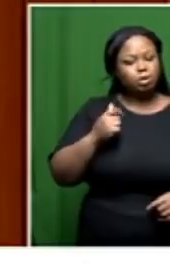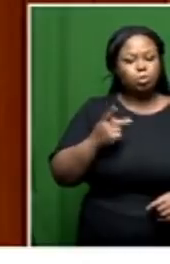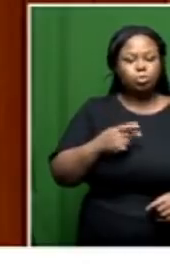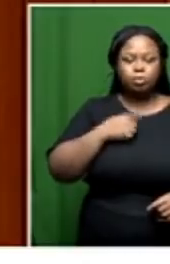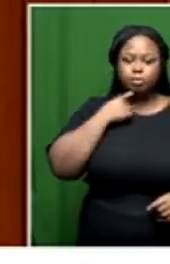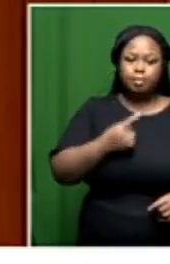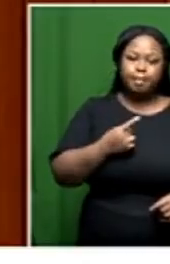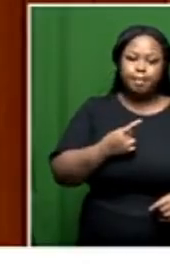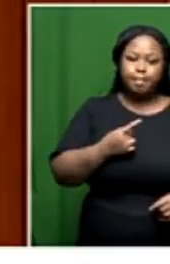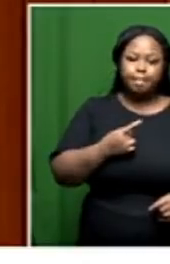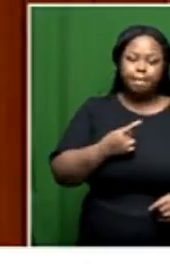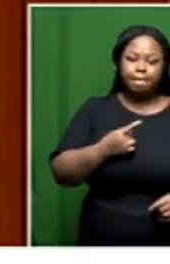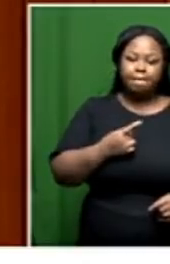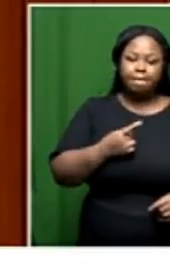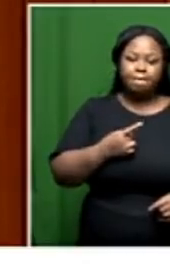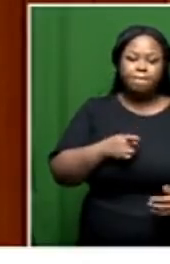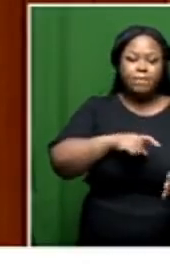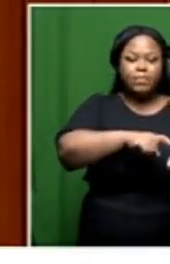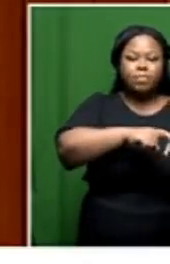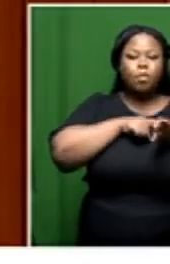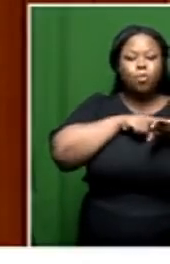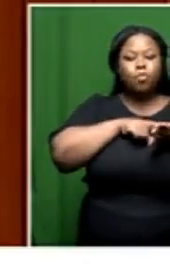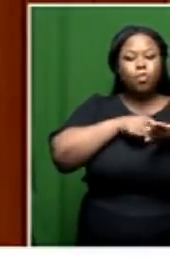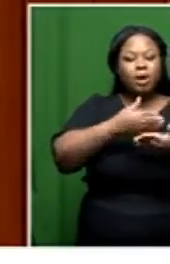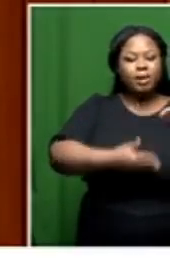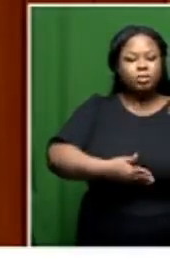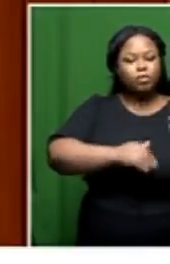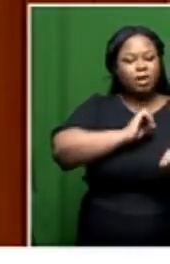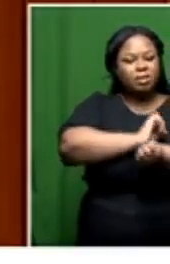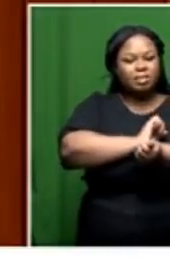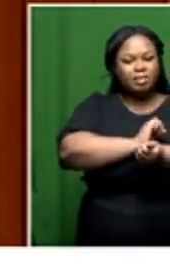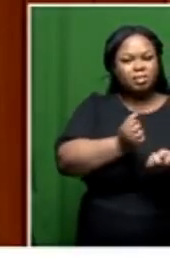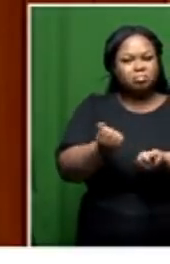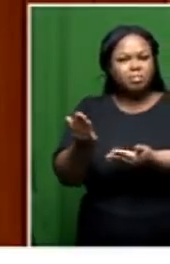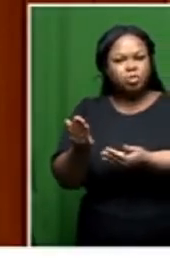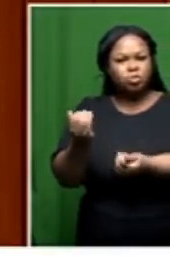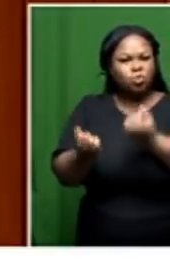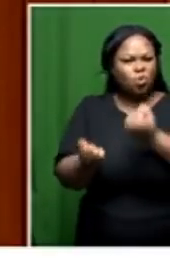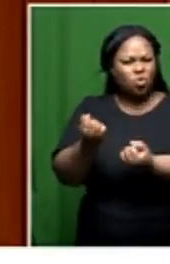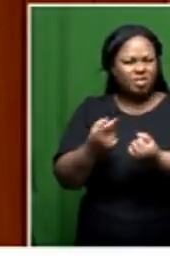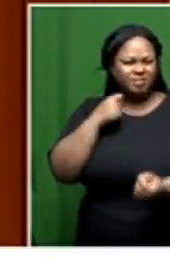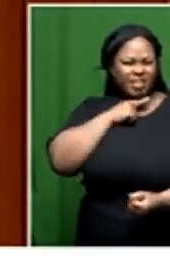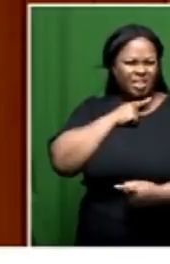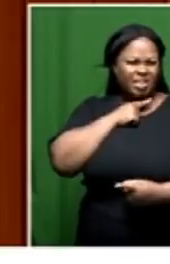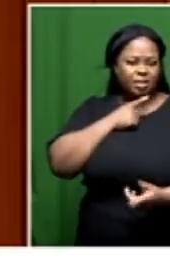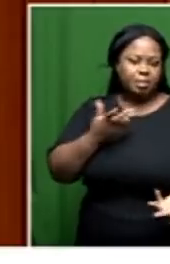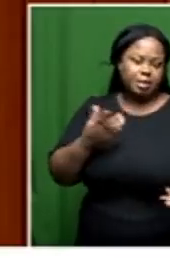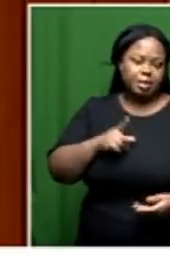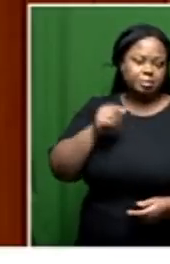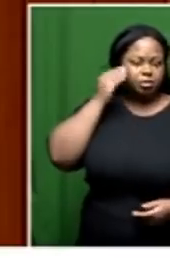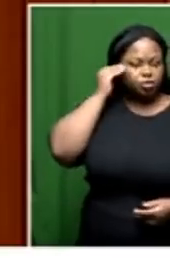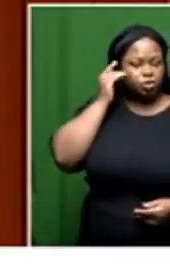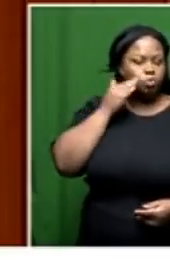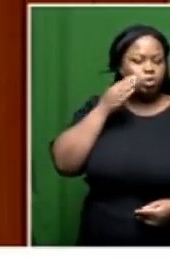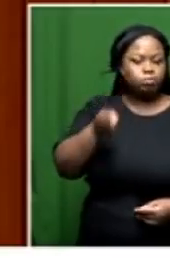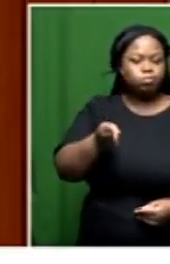the warrant of arrest that was brought to court yesterday was actually a fraudulent one. So it's going to be interesting when we get into